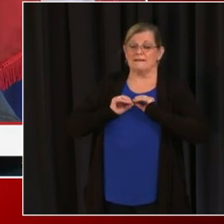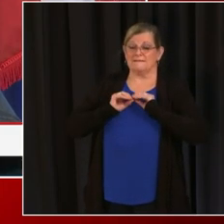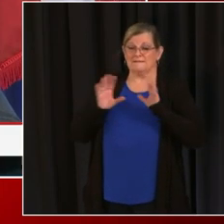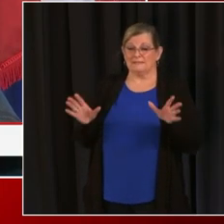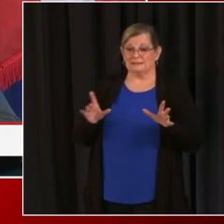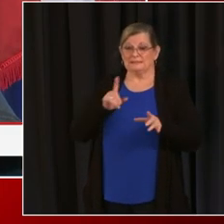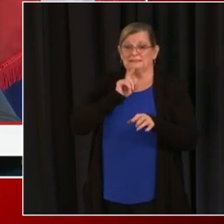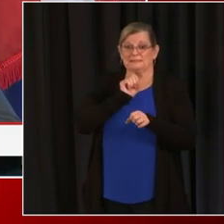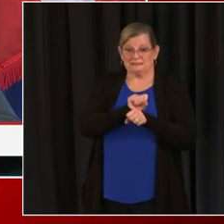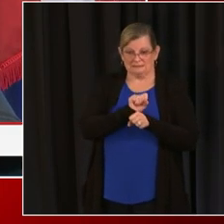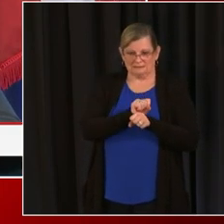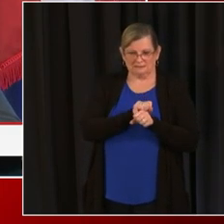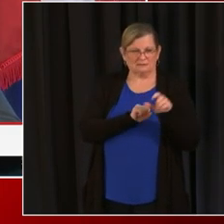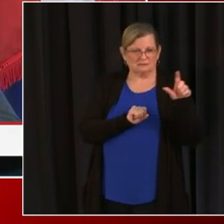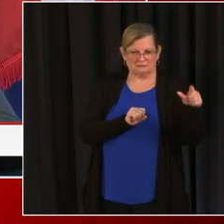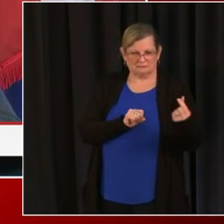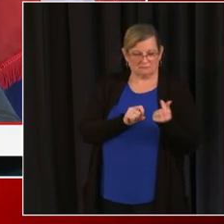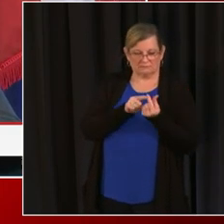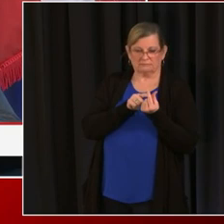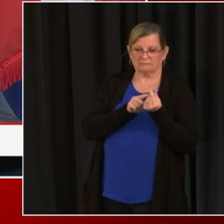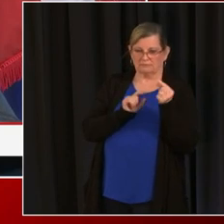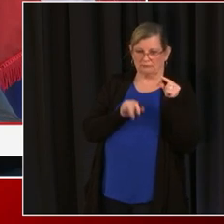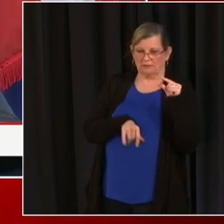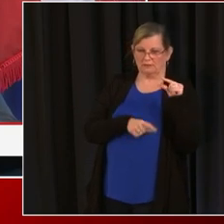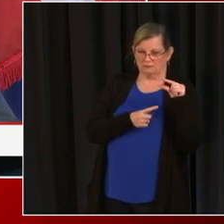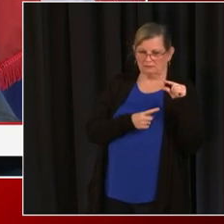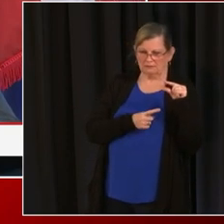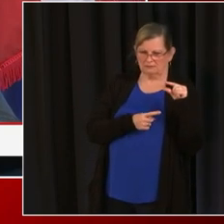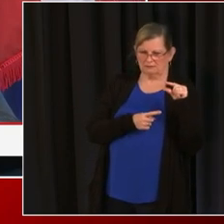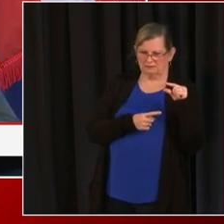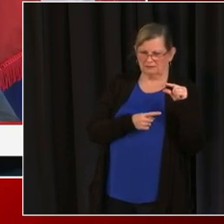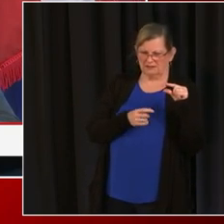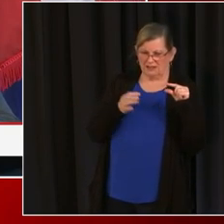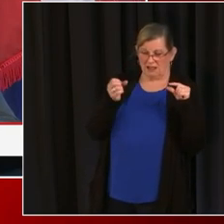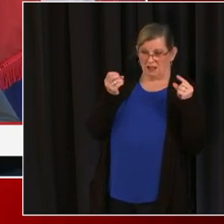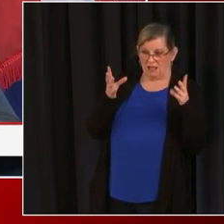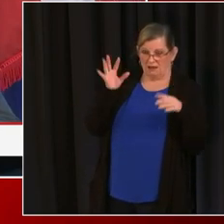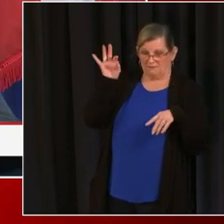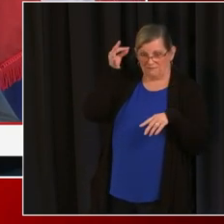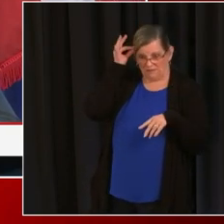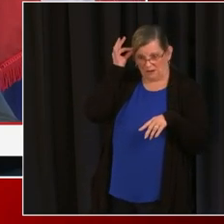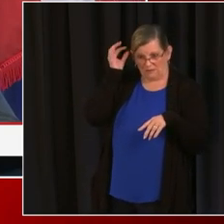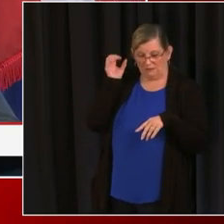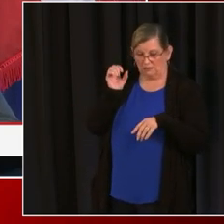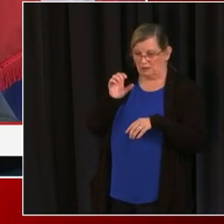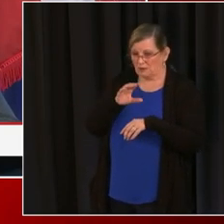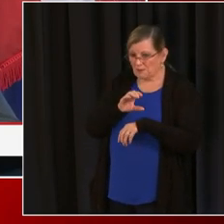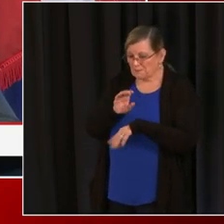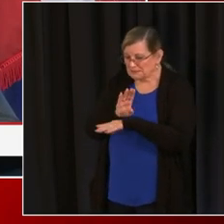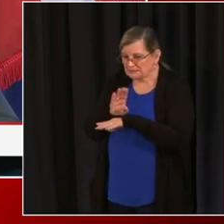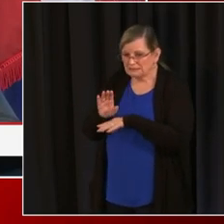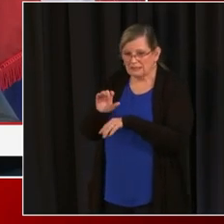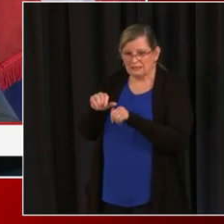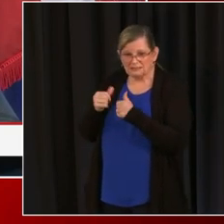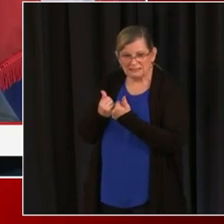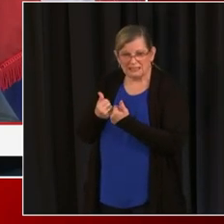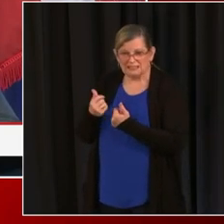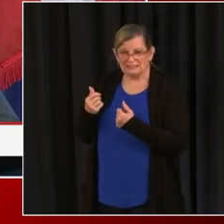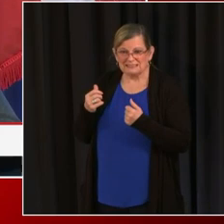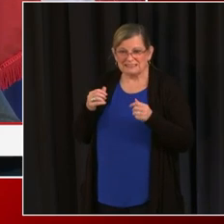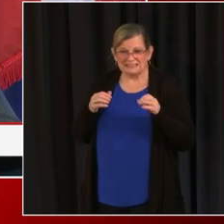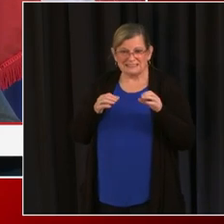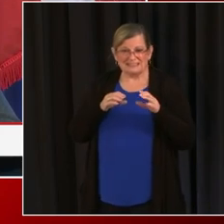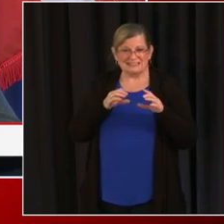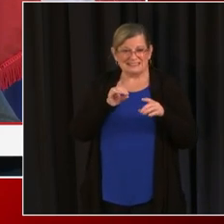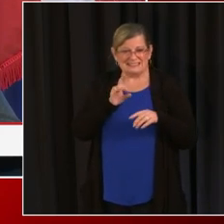which we also, we don't know exactly how those are being reported back to